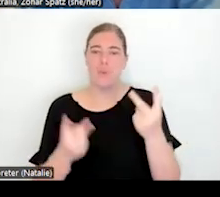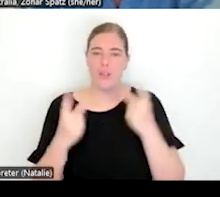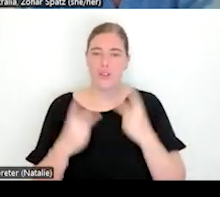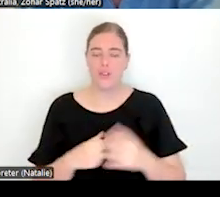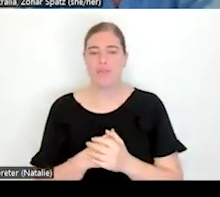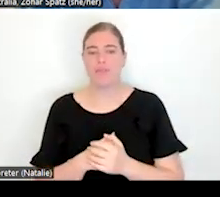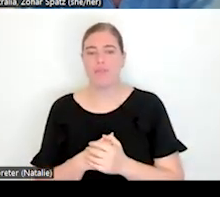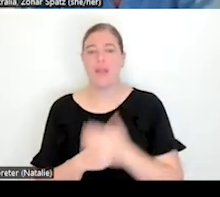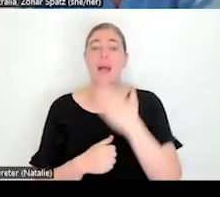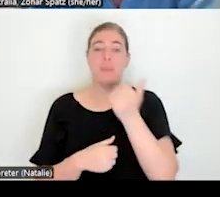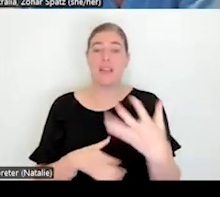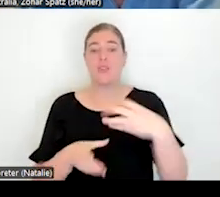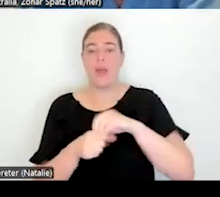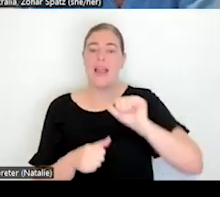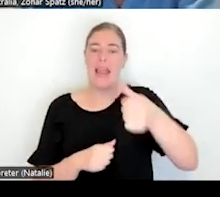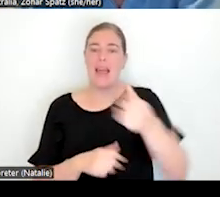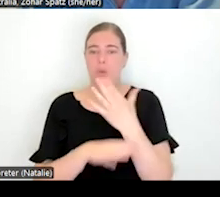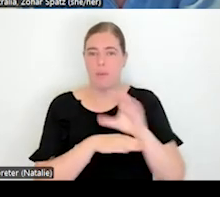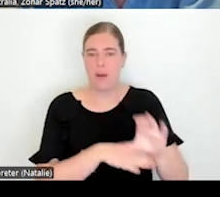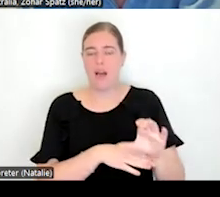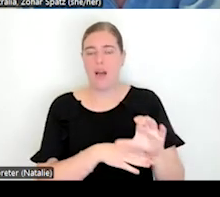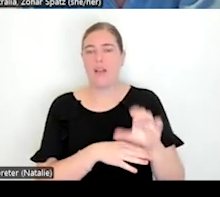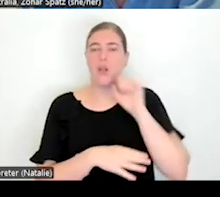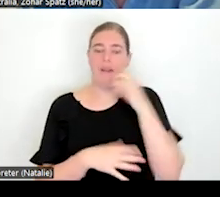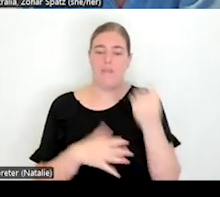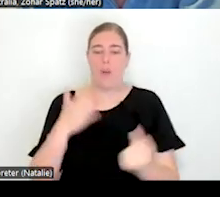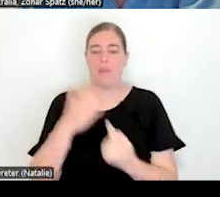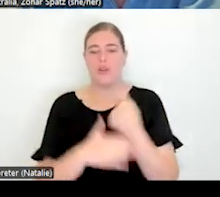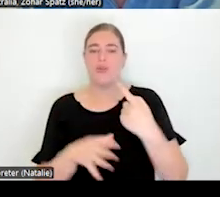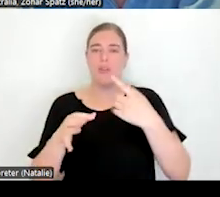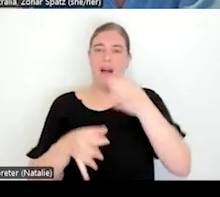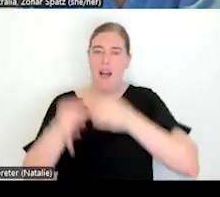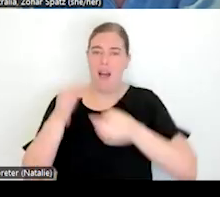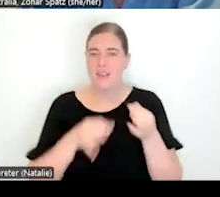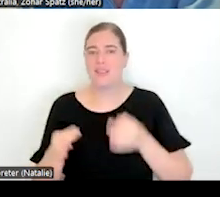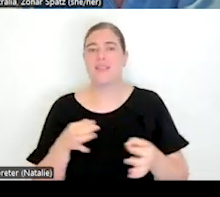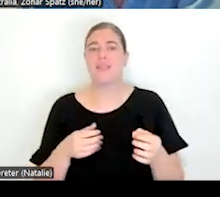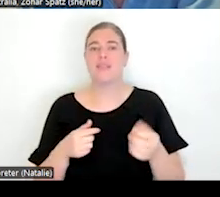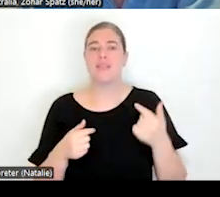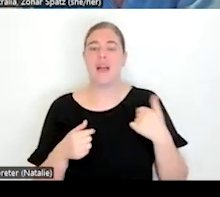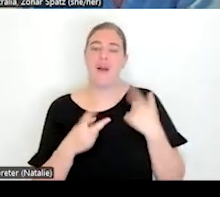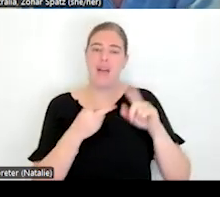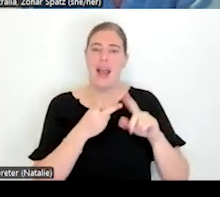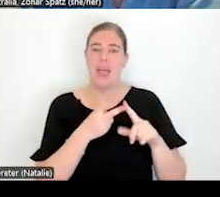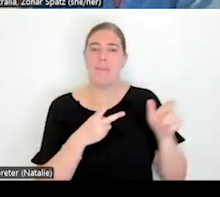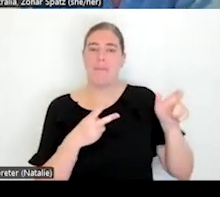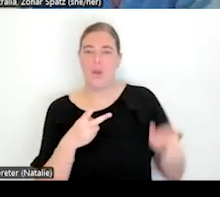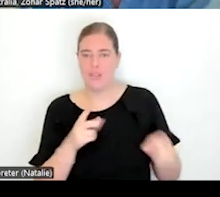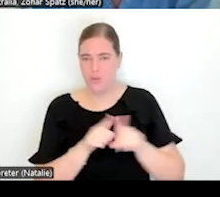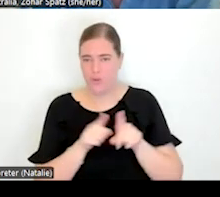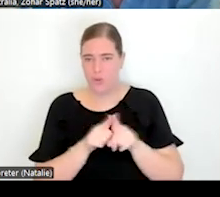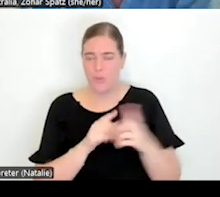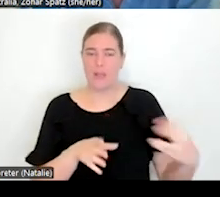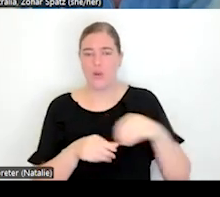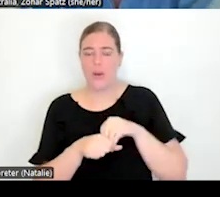our next webinar where you will have the opportunity to ask us any questions. I will be joined with representation from the Office